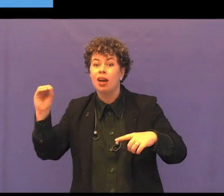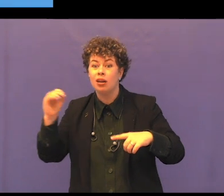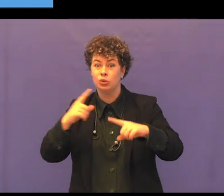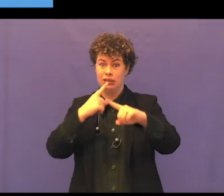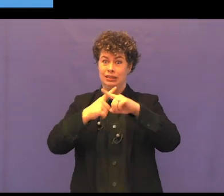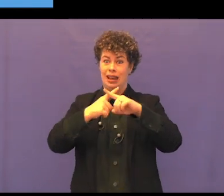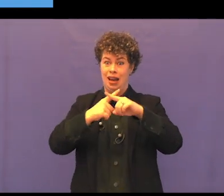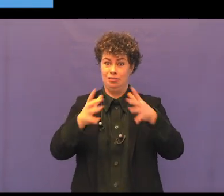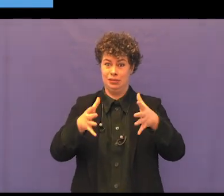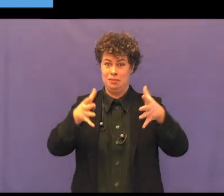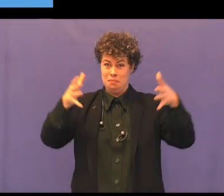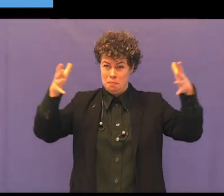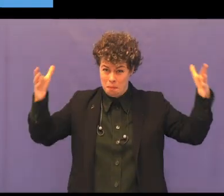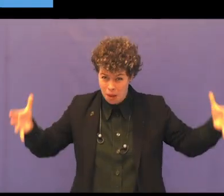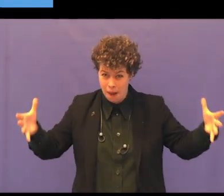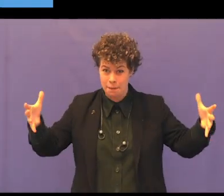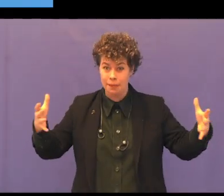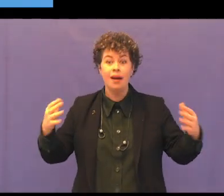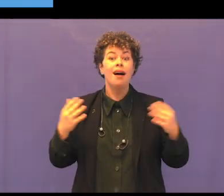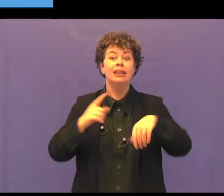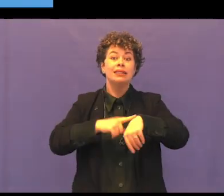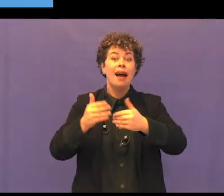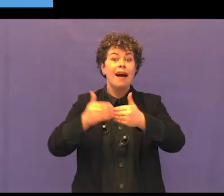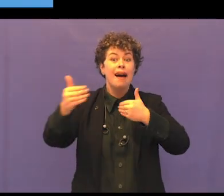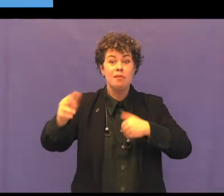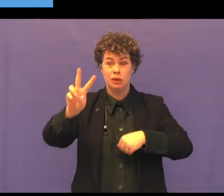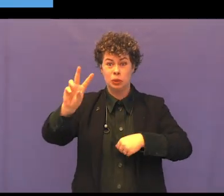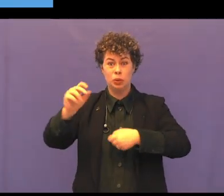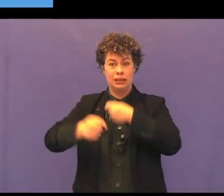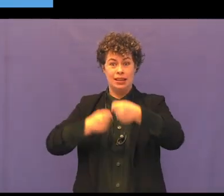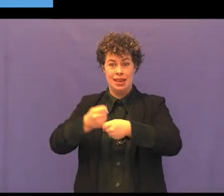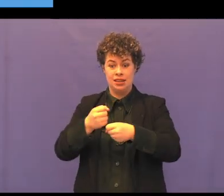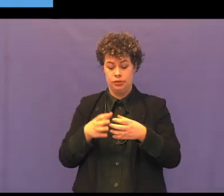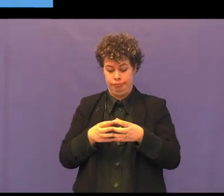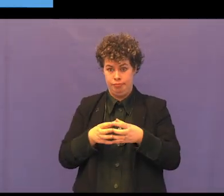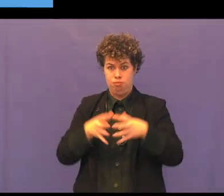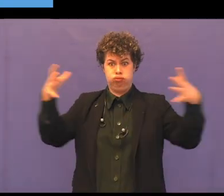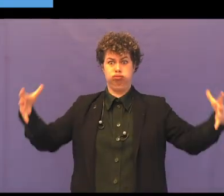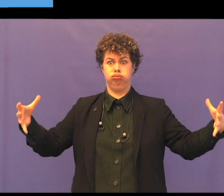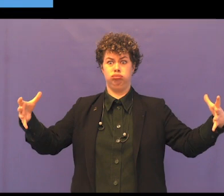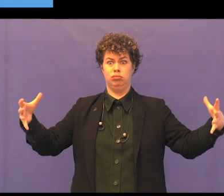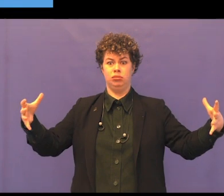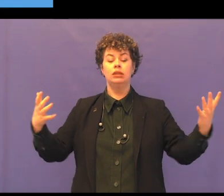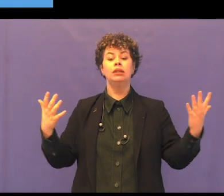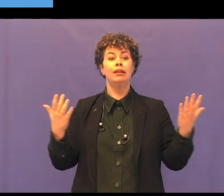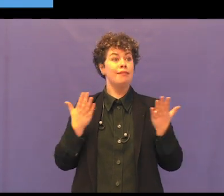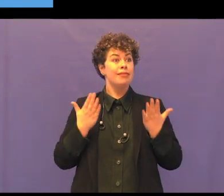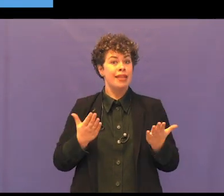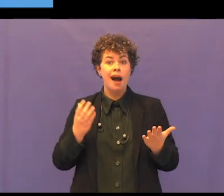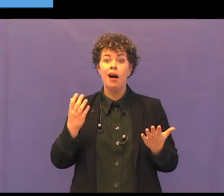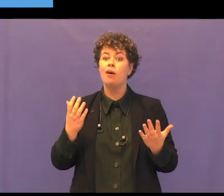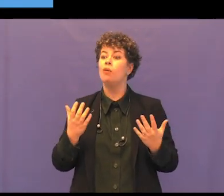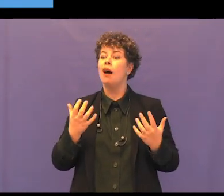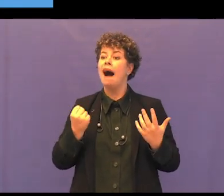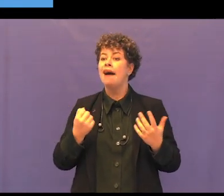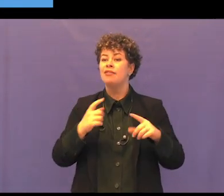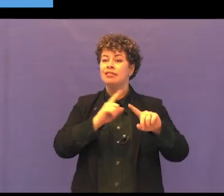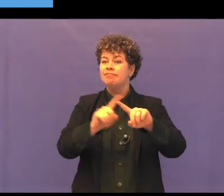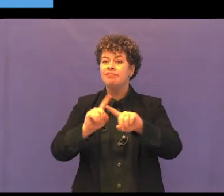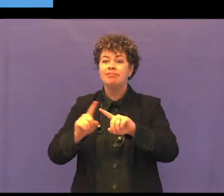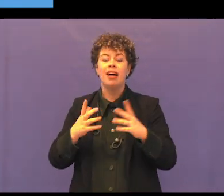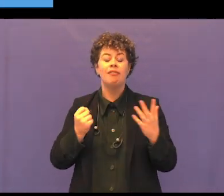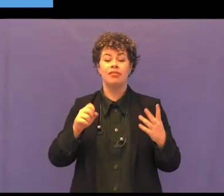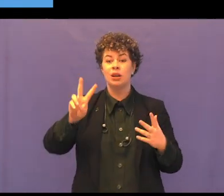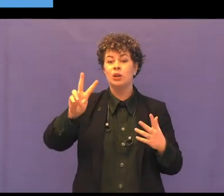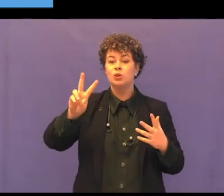devices that we have, currently we have about 28 billion. We have